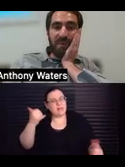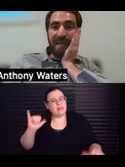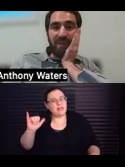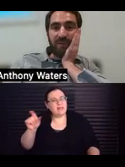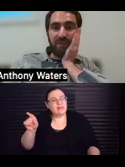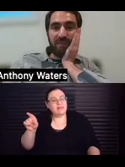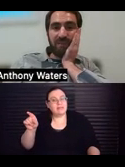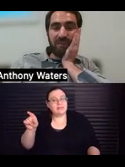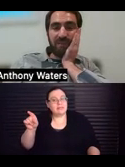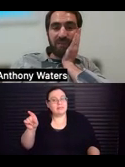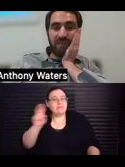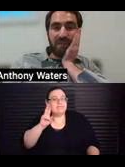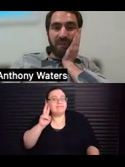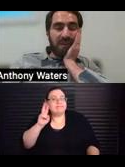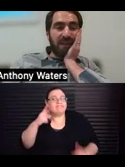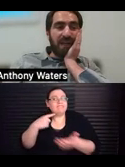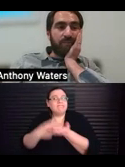And see where that goes.